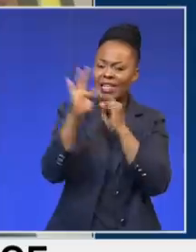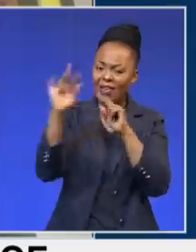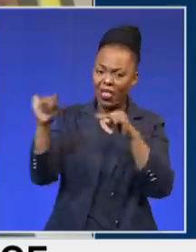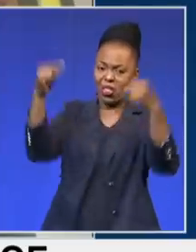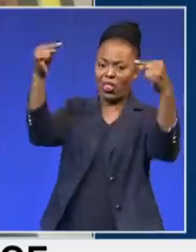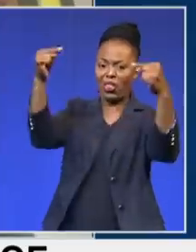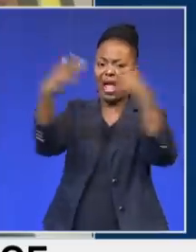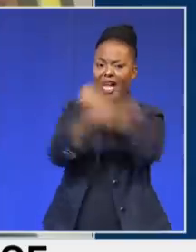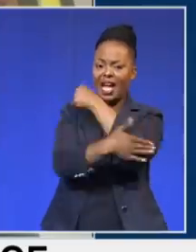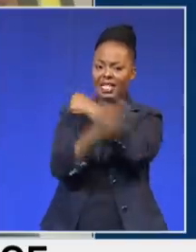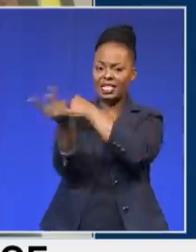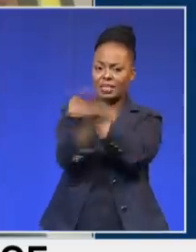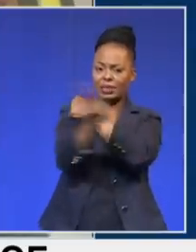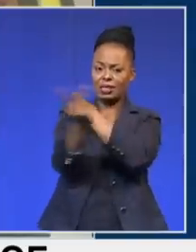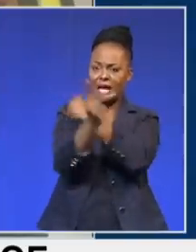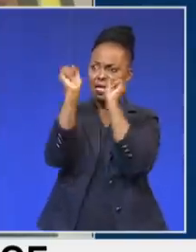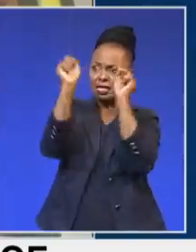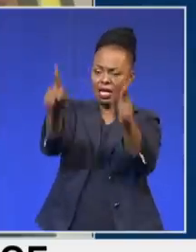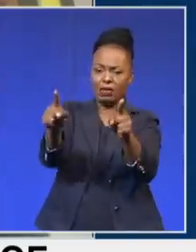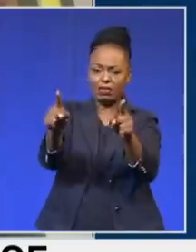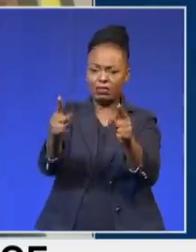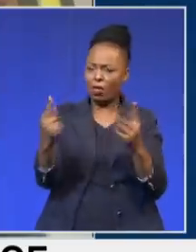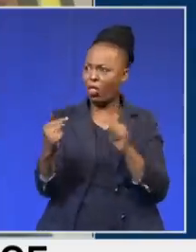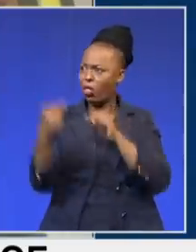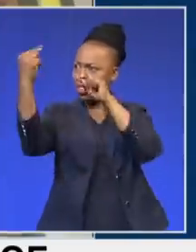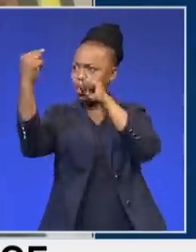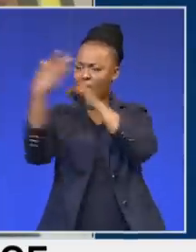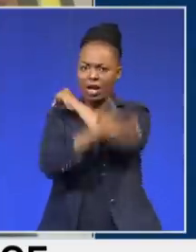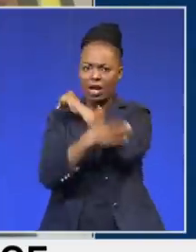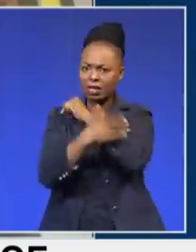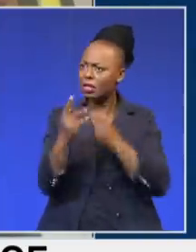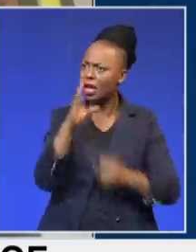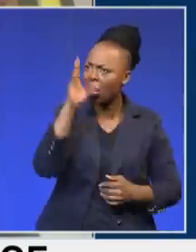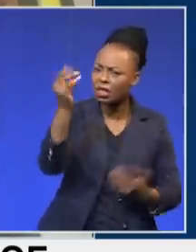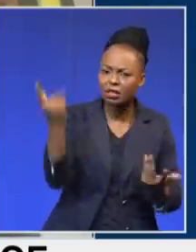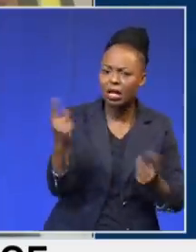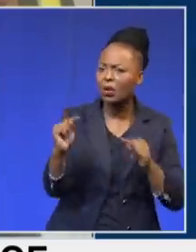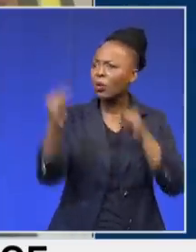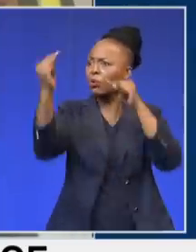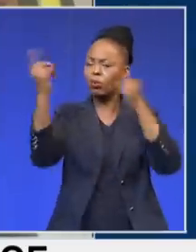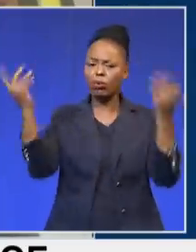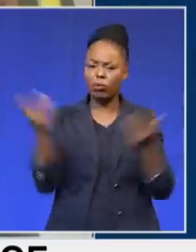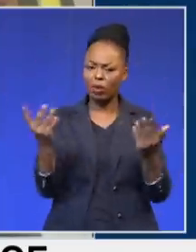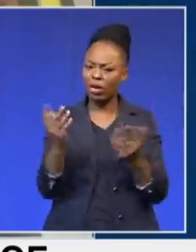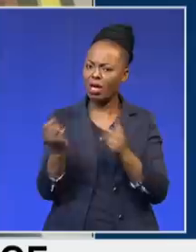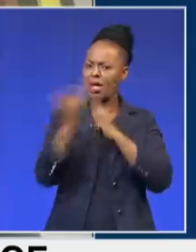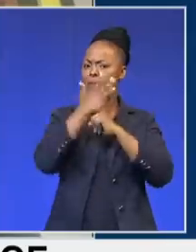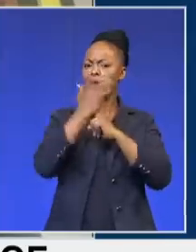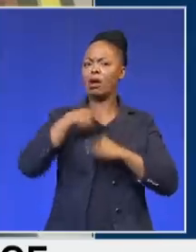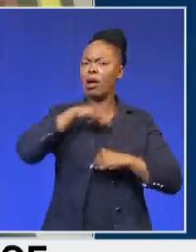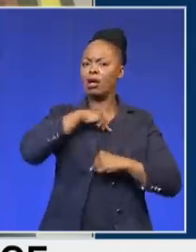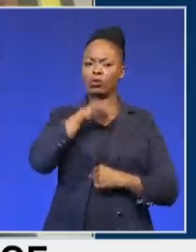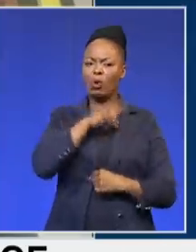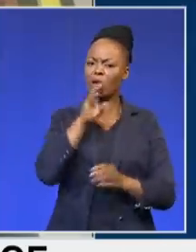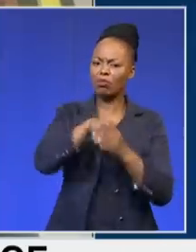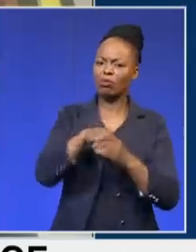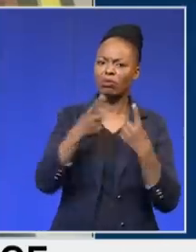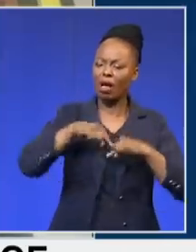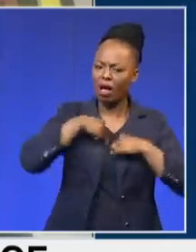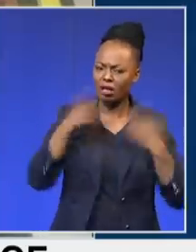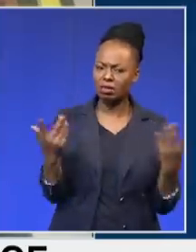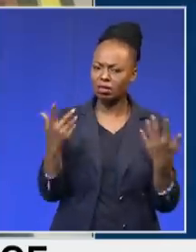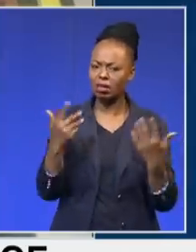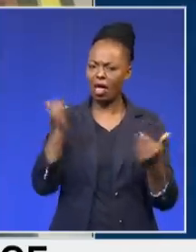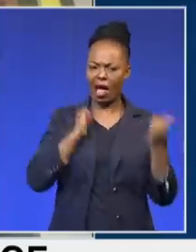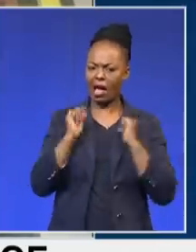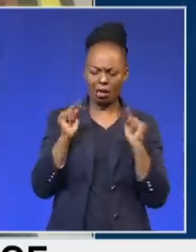with those countries and we don't have differences, we can say, where are your differences? But we are not affected there, so we're not going to enter. And we've clarified